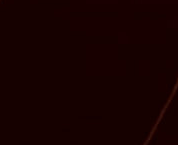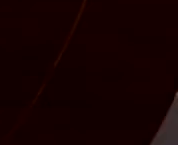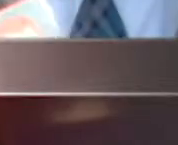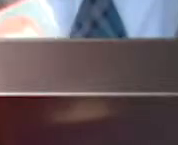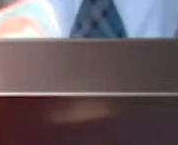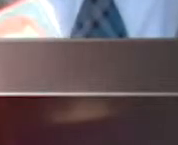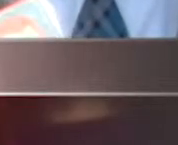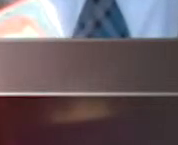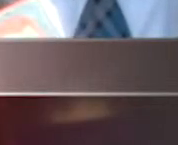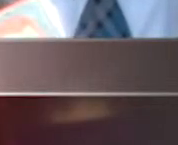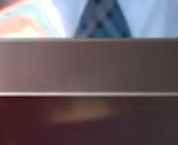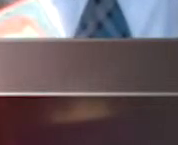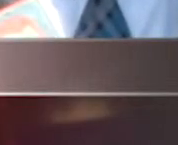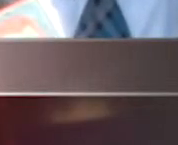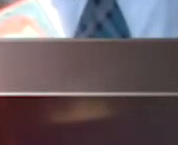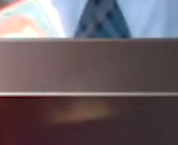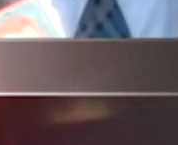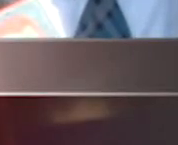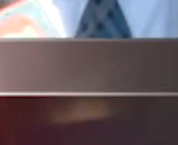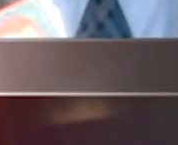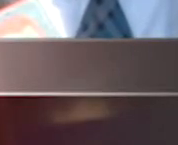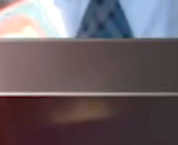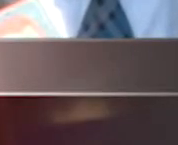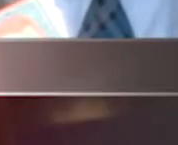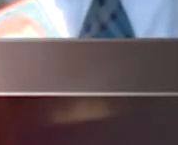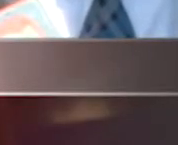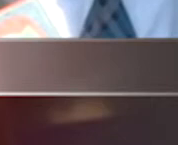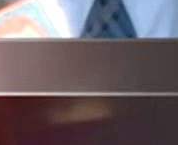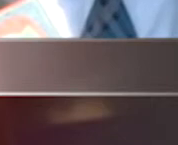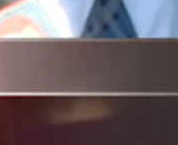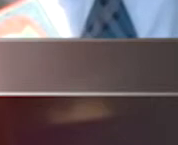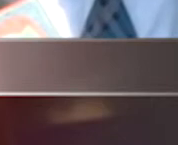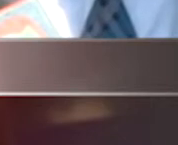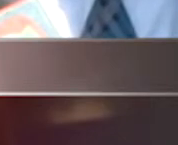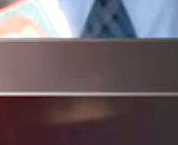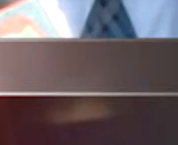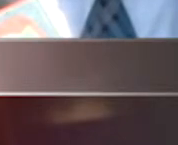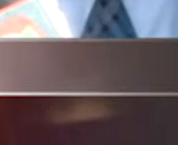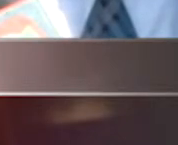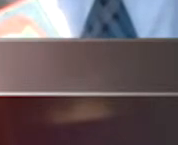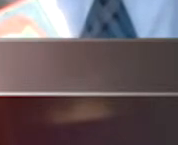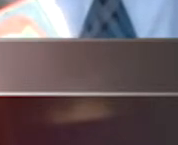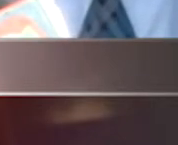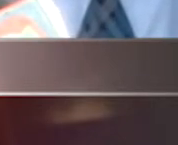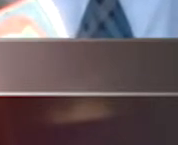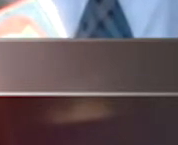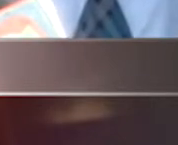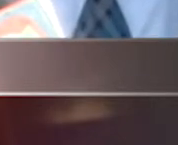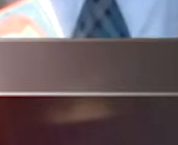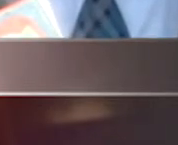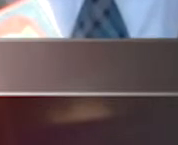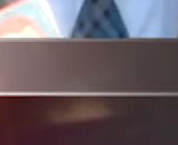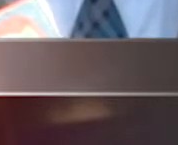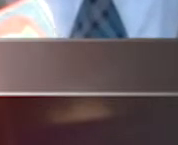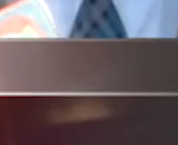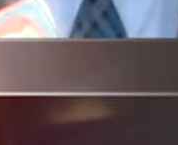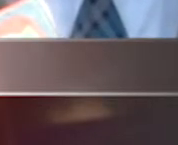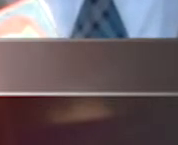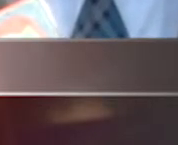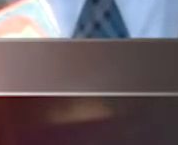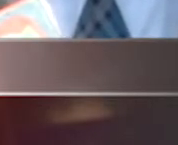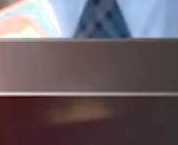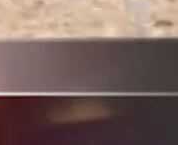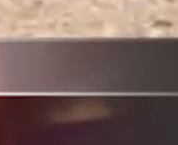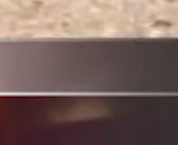We are shifting from distributing physical food to cash transfers, which is